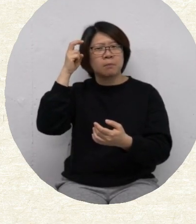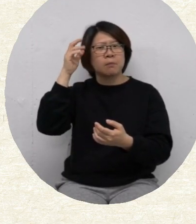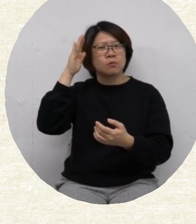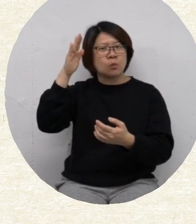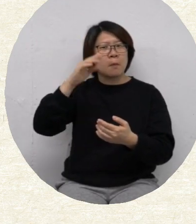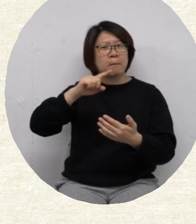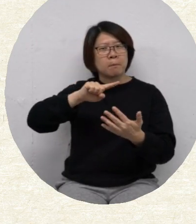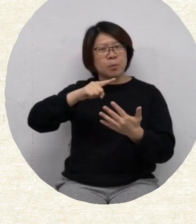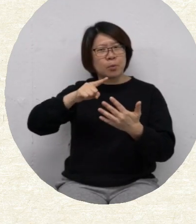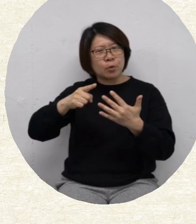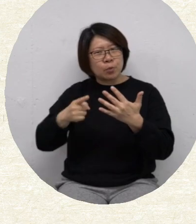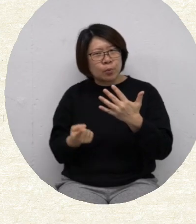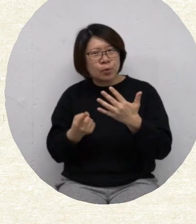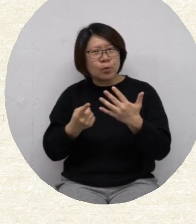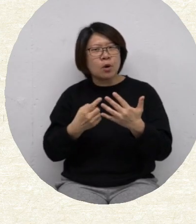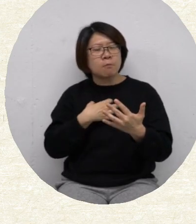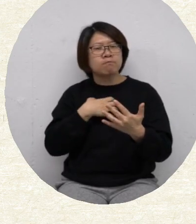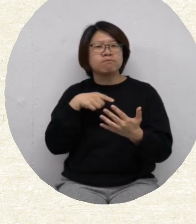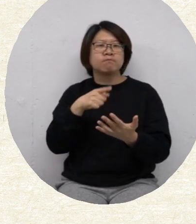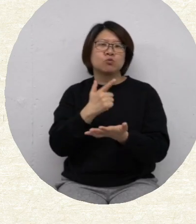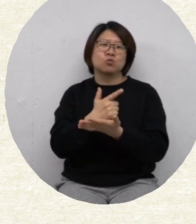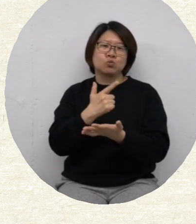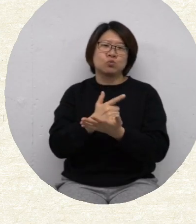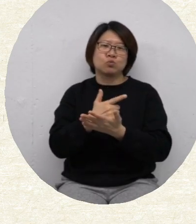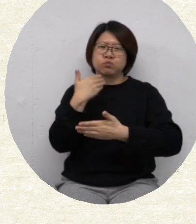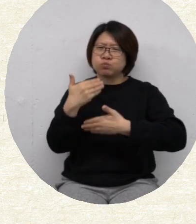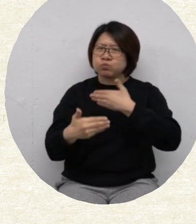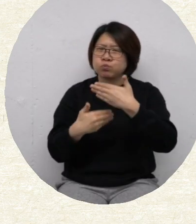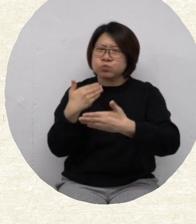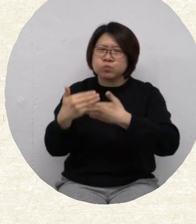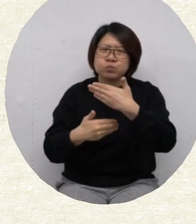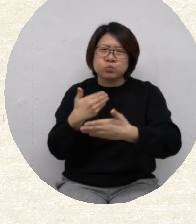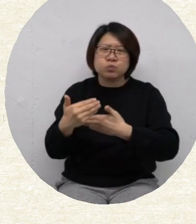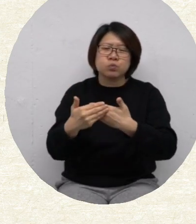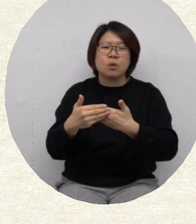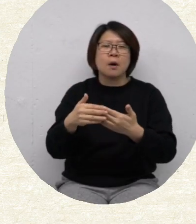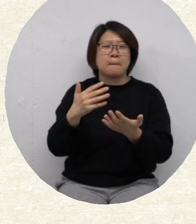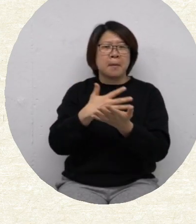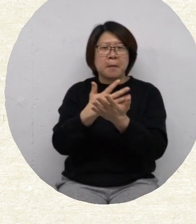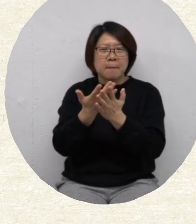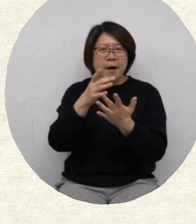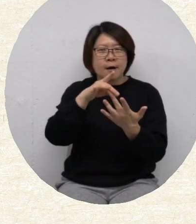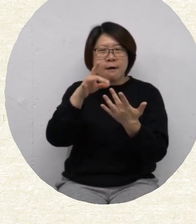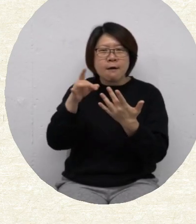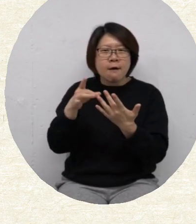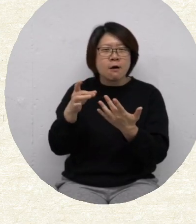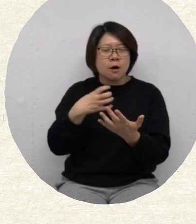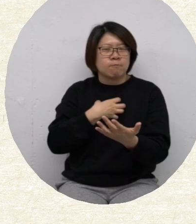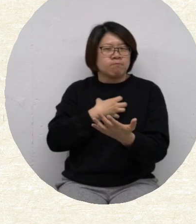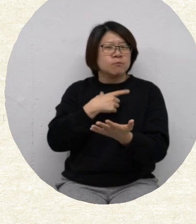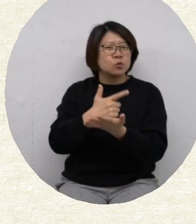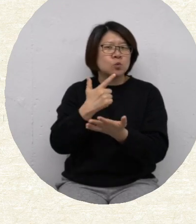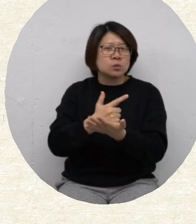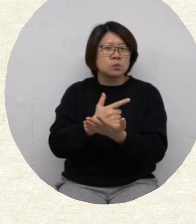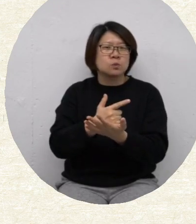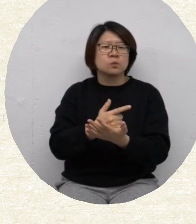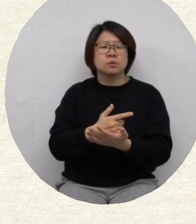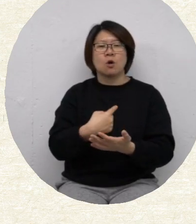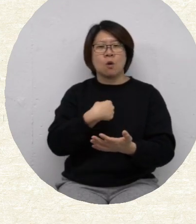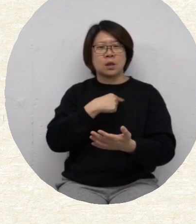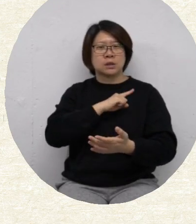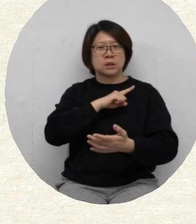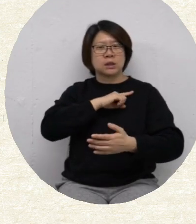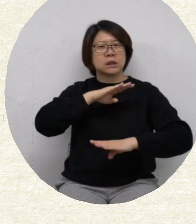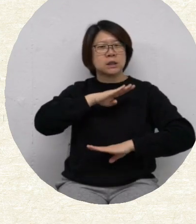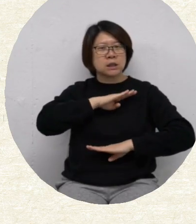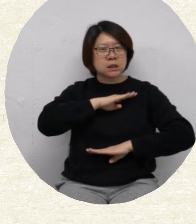to printmaking department to get into the university. Right. But I was really lucky because when